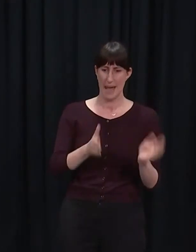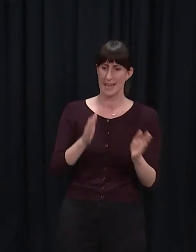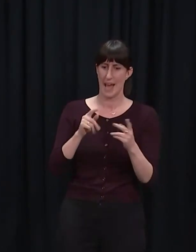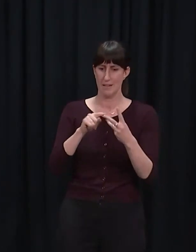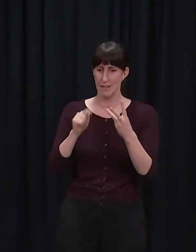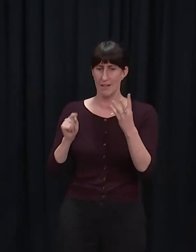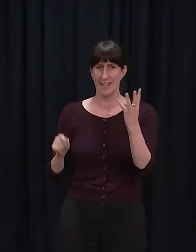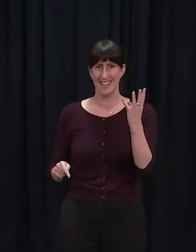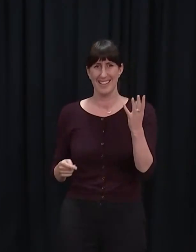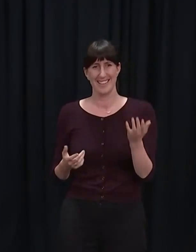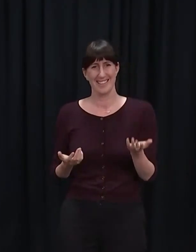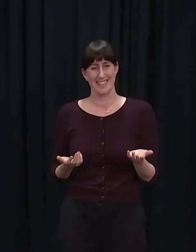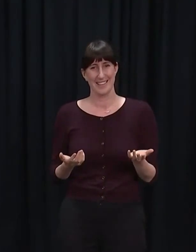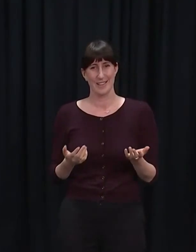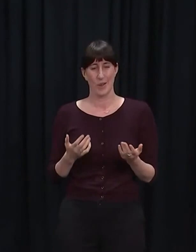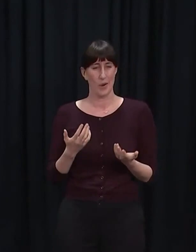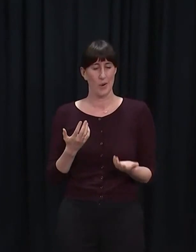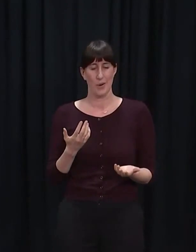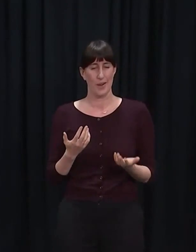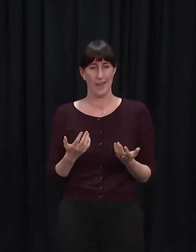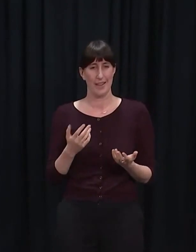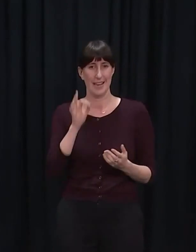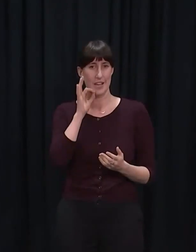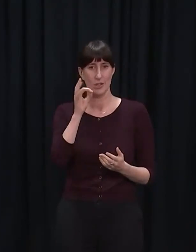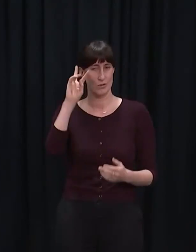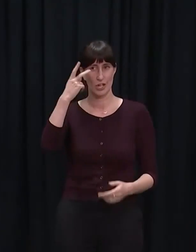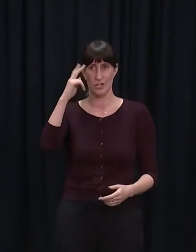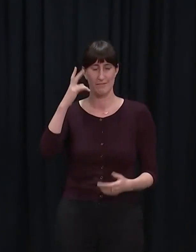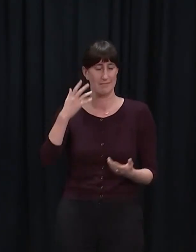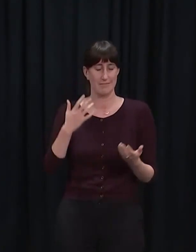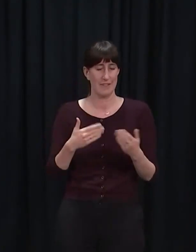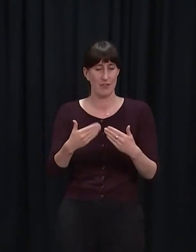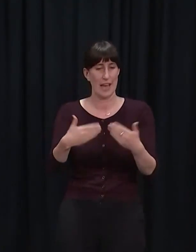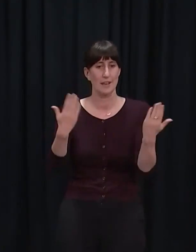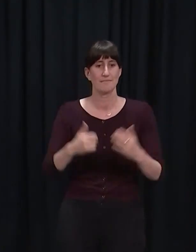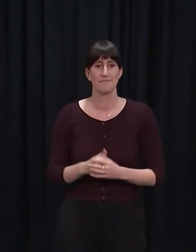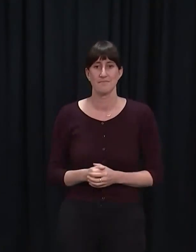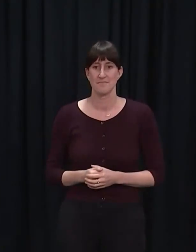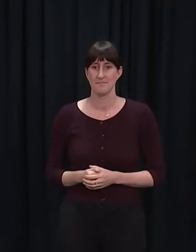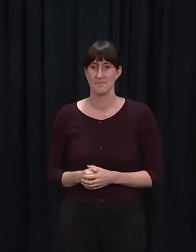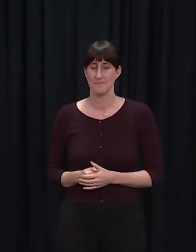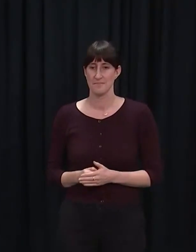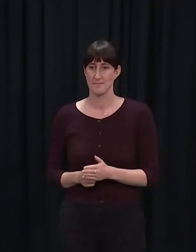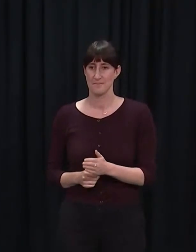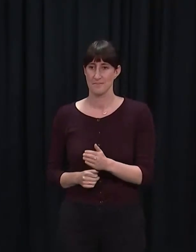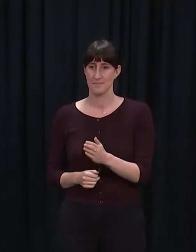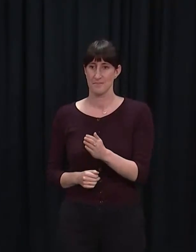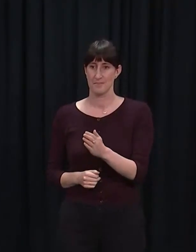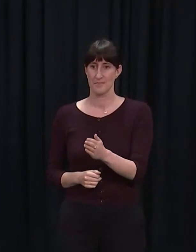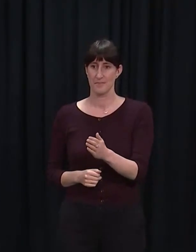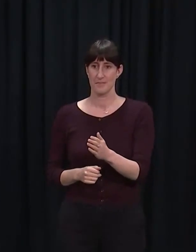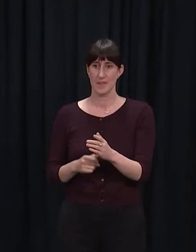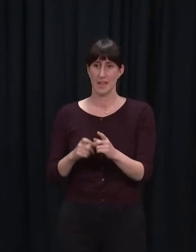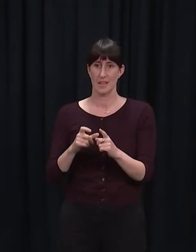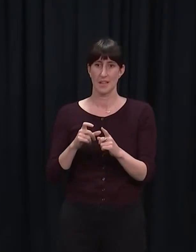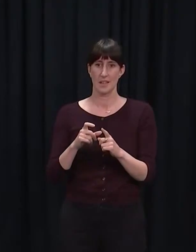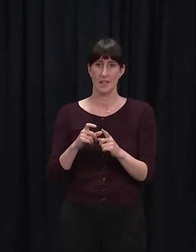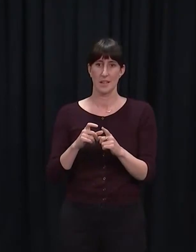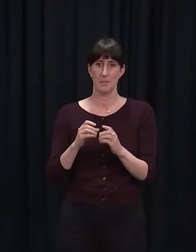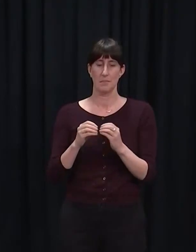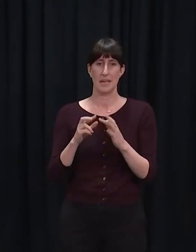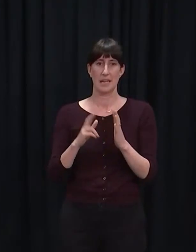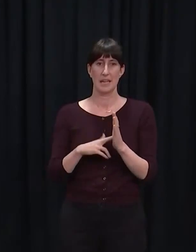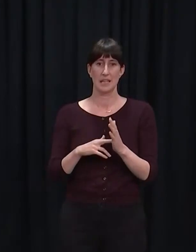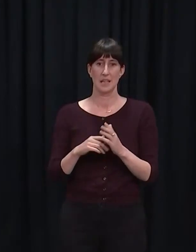number of locations. So I think their position seems to change by the day. Just ask a quick one. The government said last month you're going to be getting